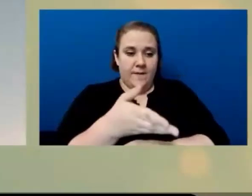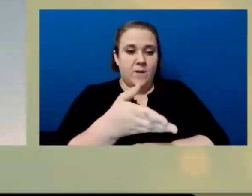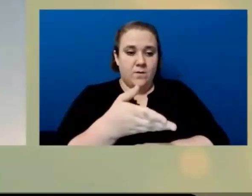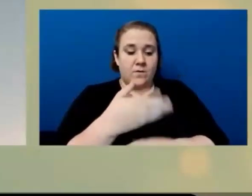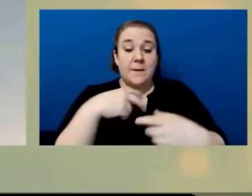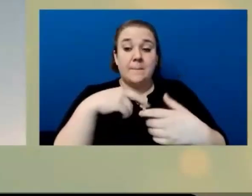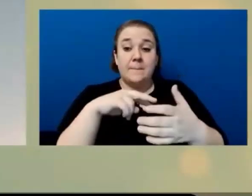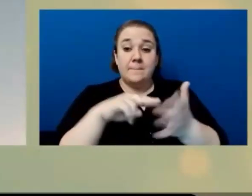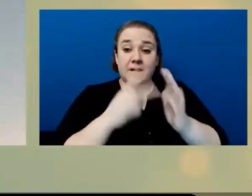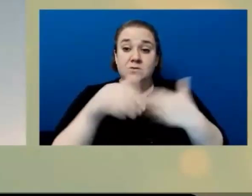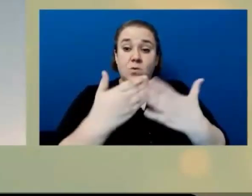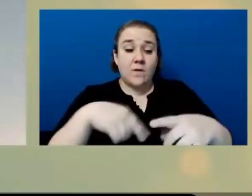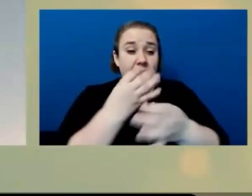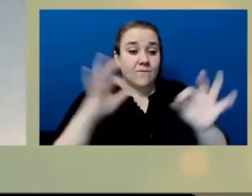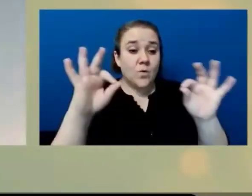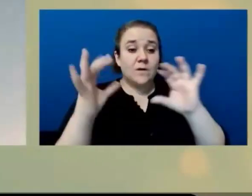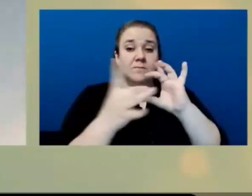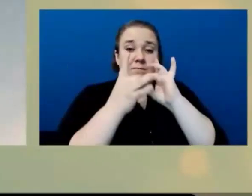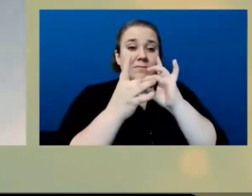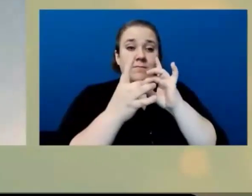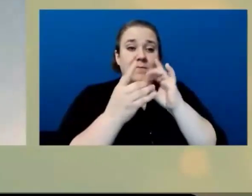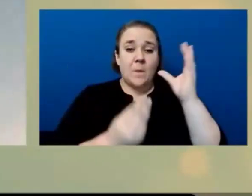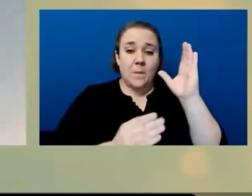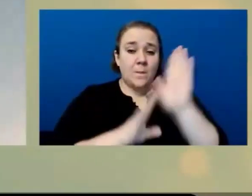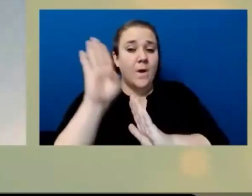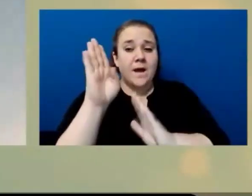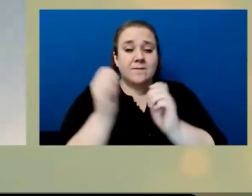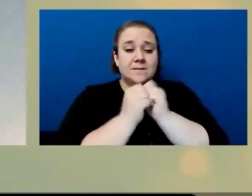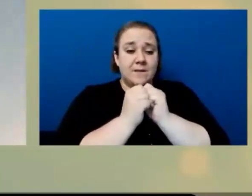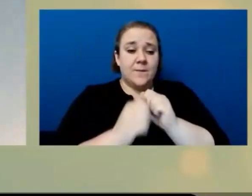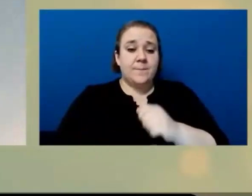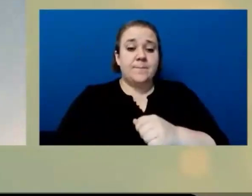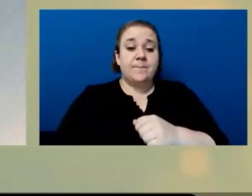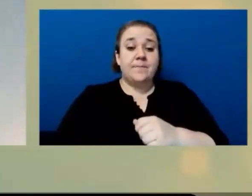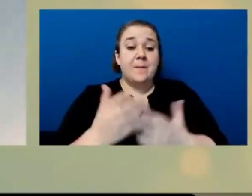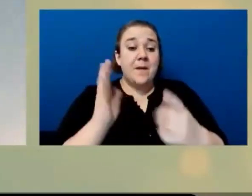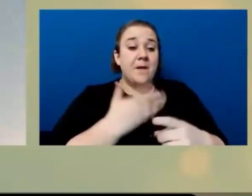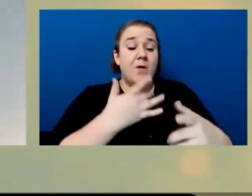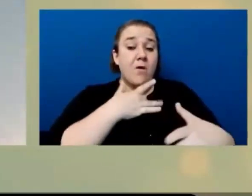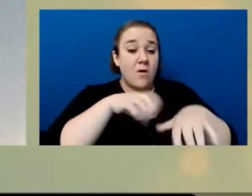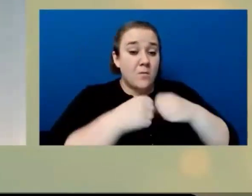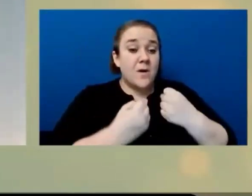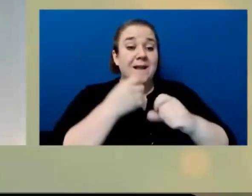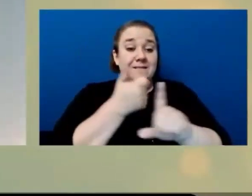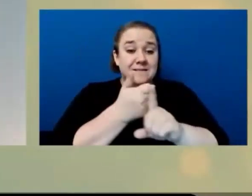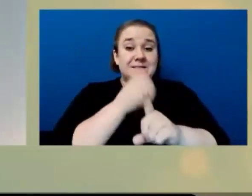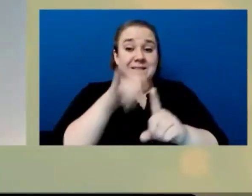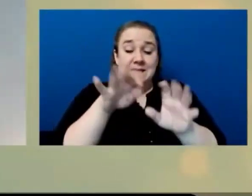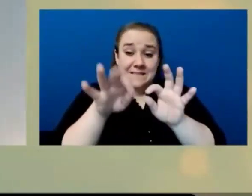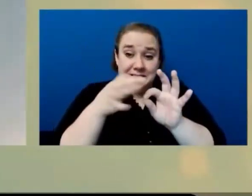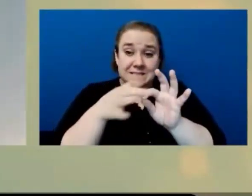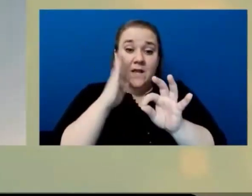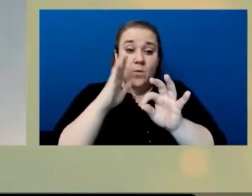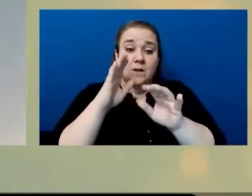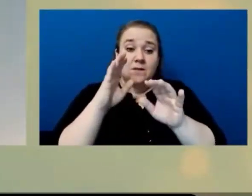This has always been the wisdom of community organizers and spiritual leaders and prophets, that our power lives right next to